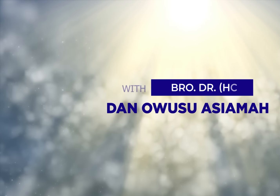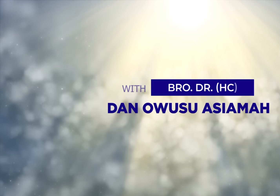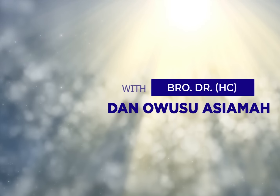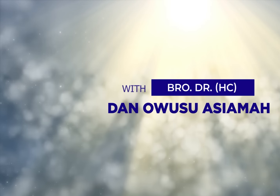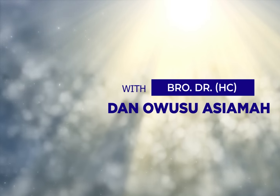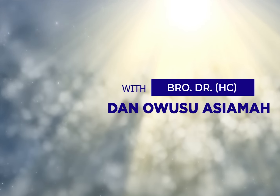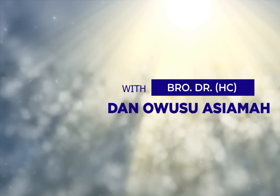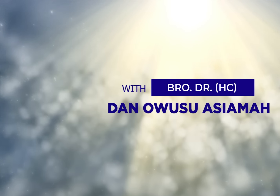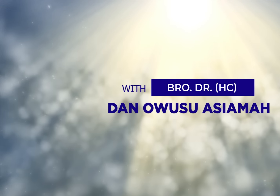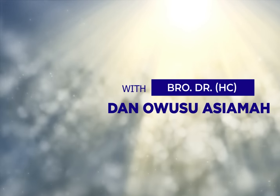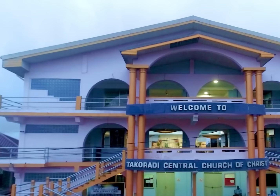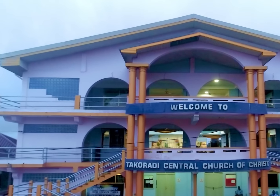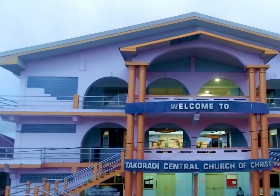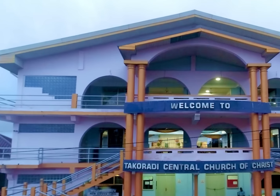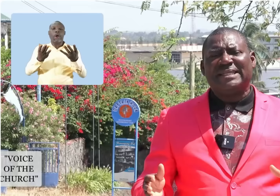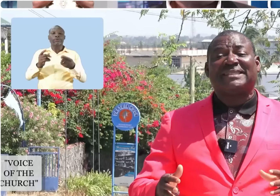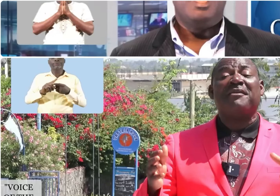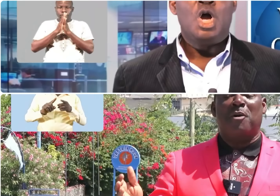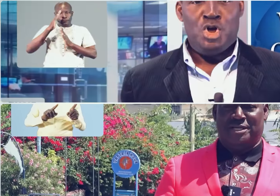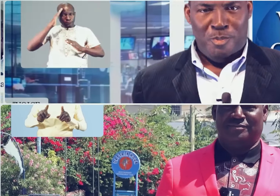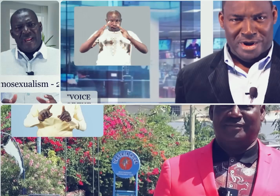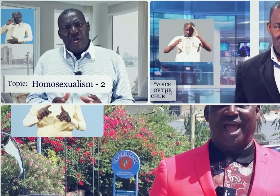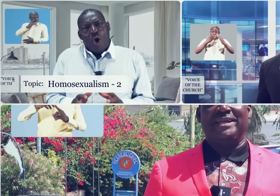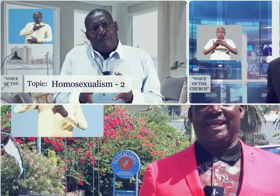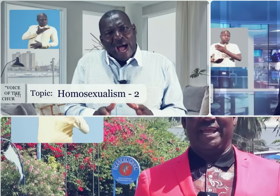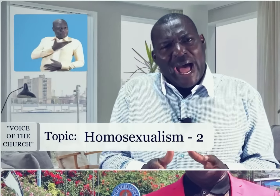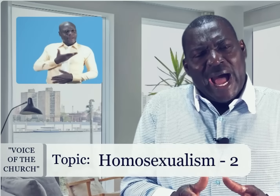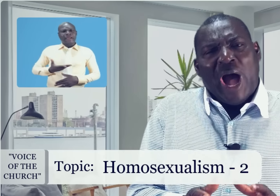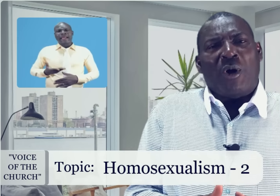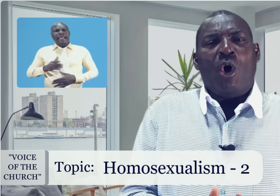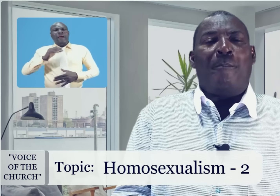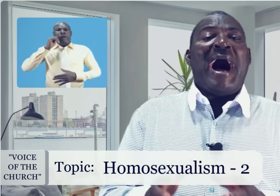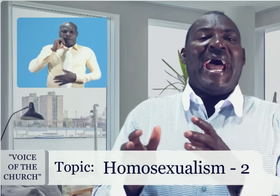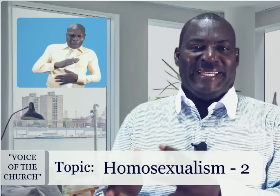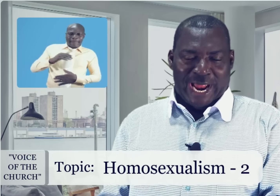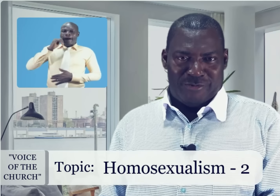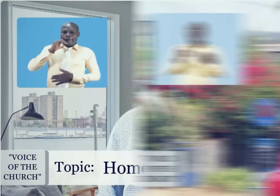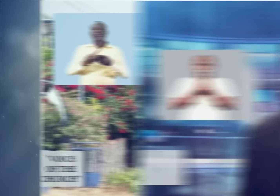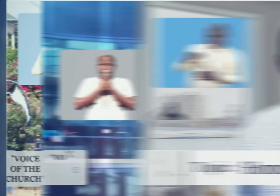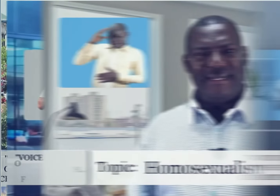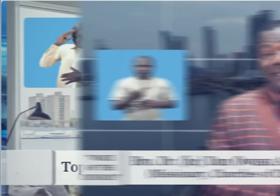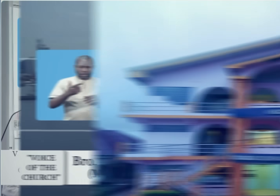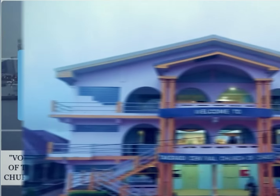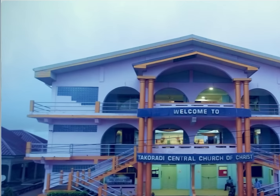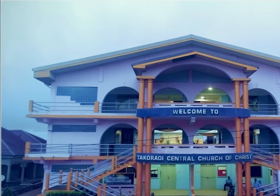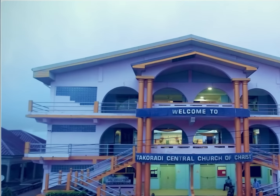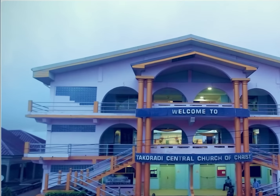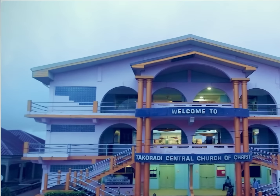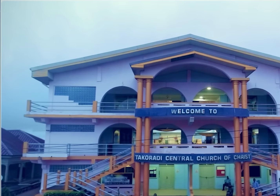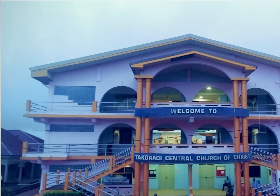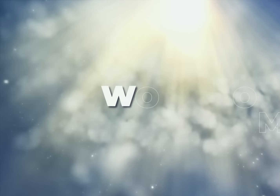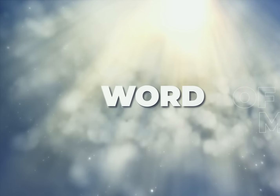He tint his skies with heavenly hue and framed the worlds with his